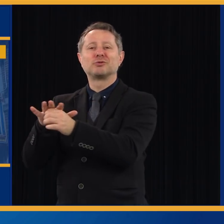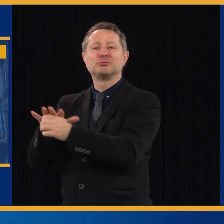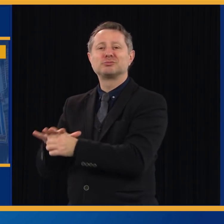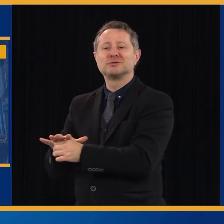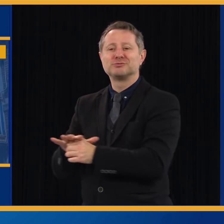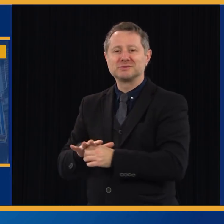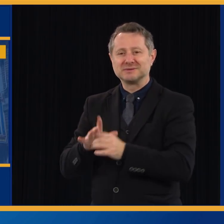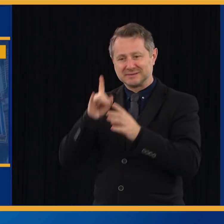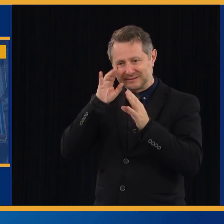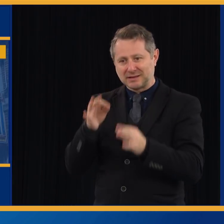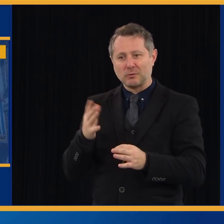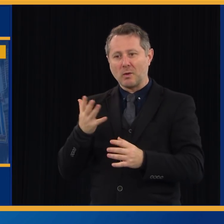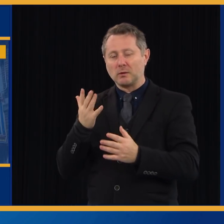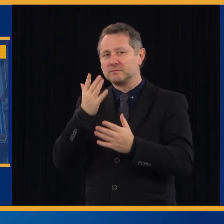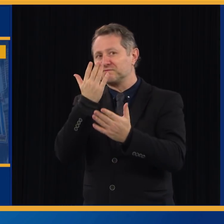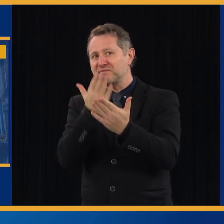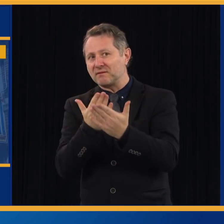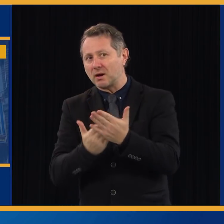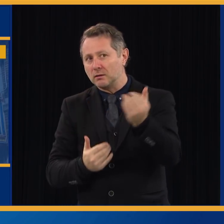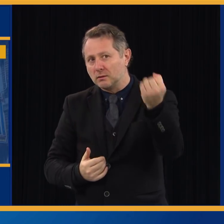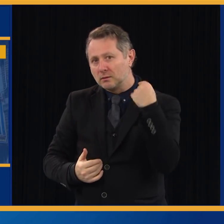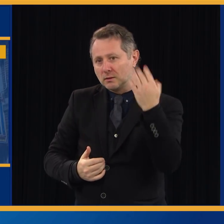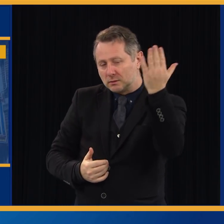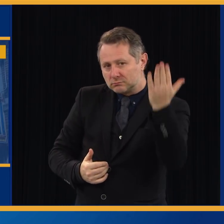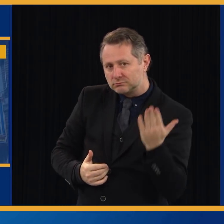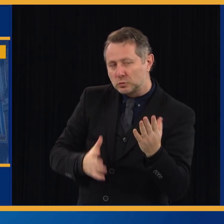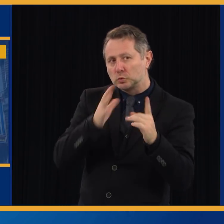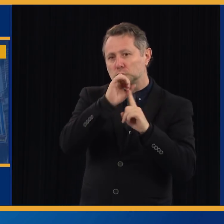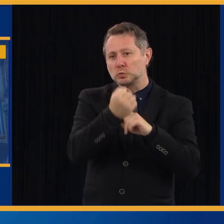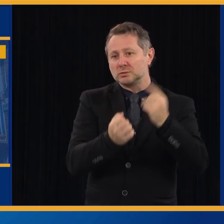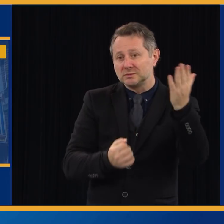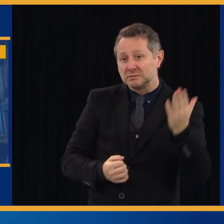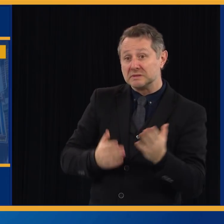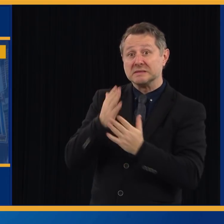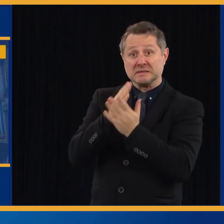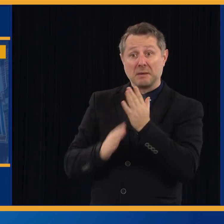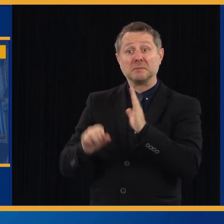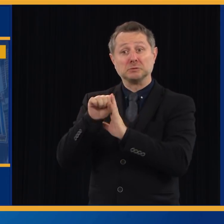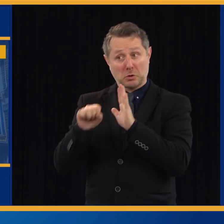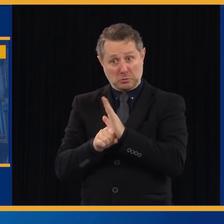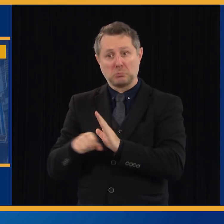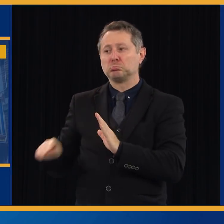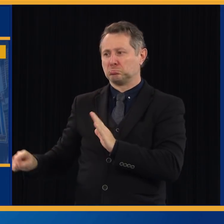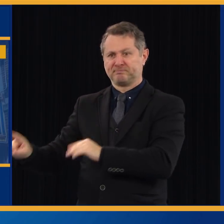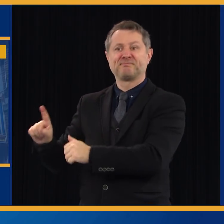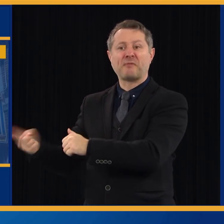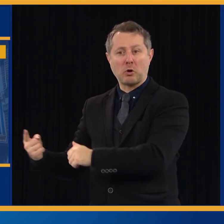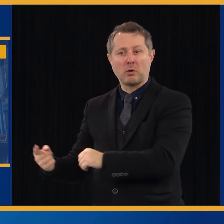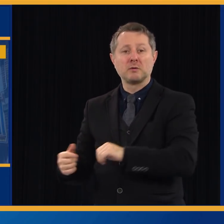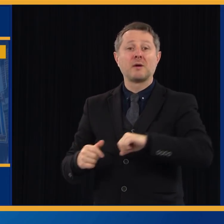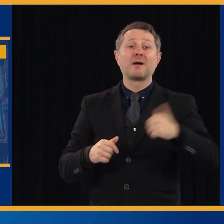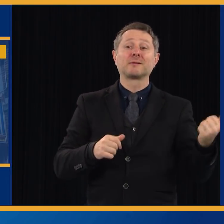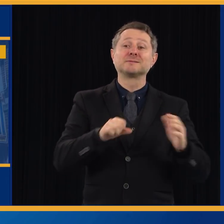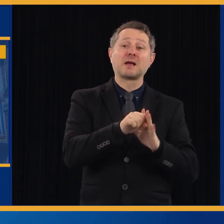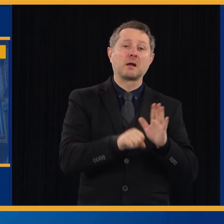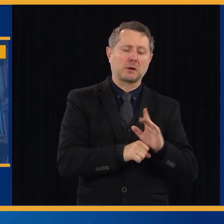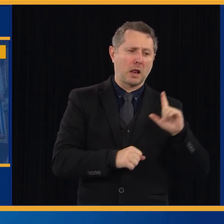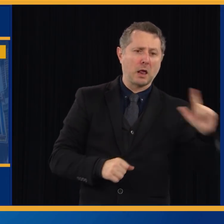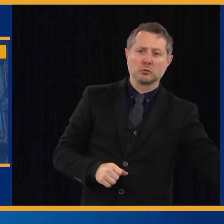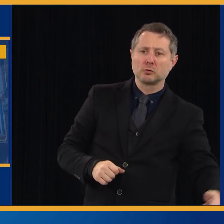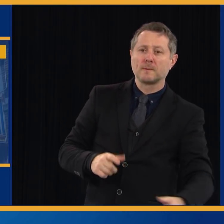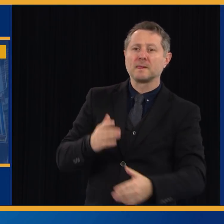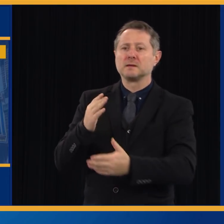COVID virus. In other words, just like some states will reopen before other states because they have a different circumstance when it comes to